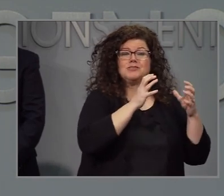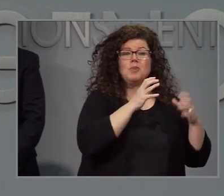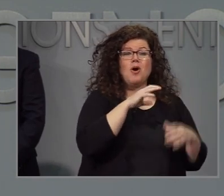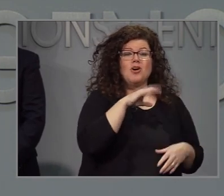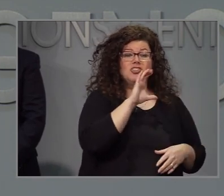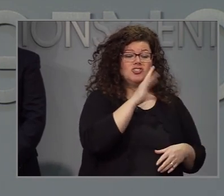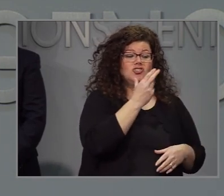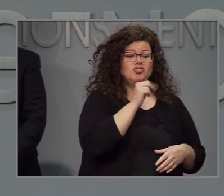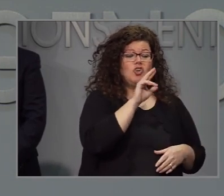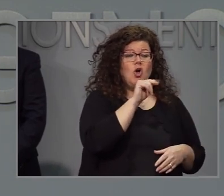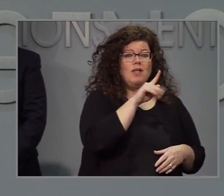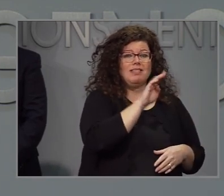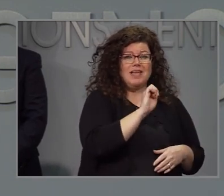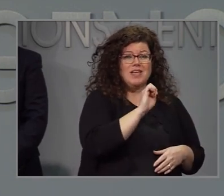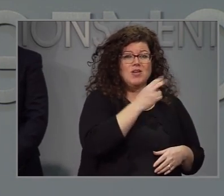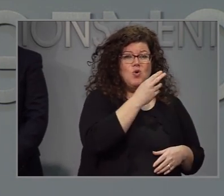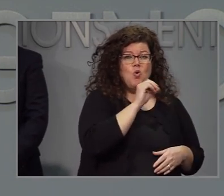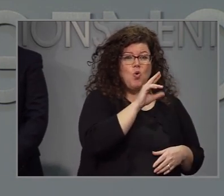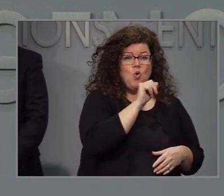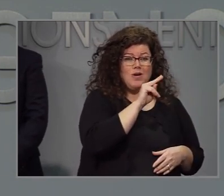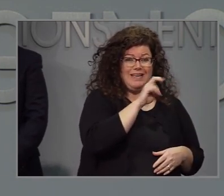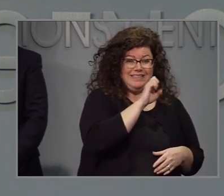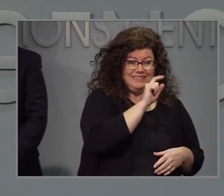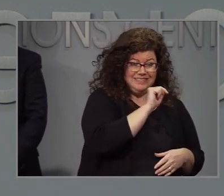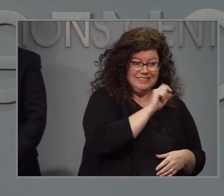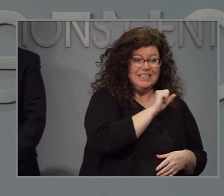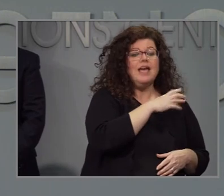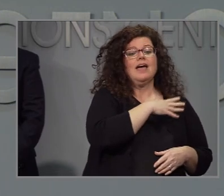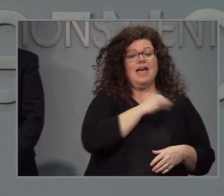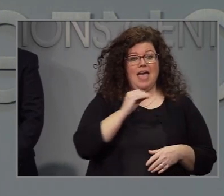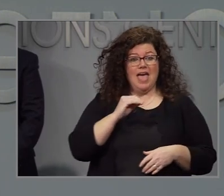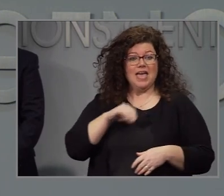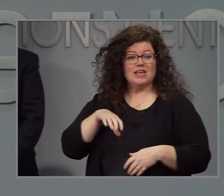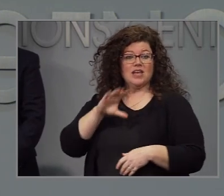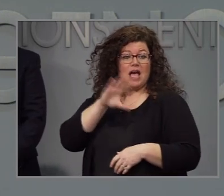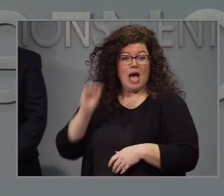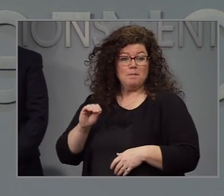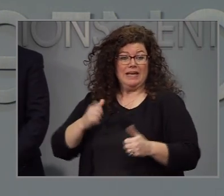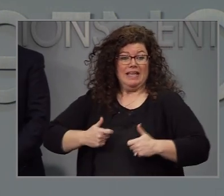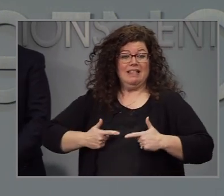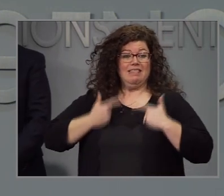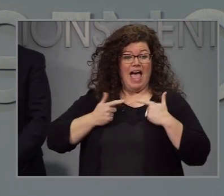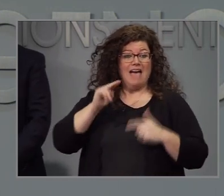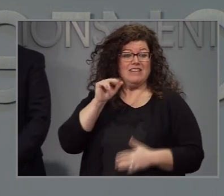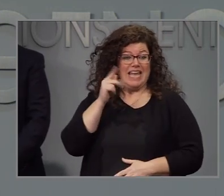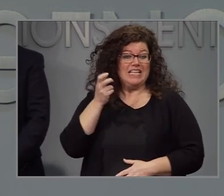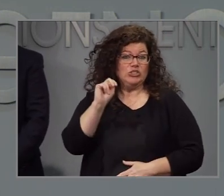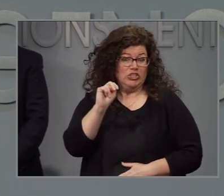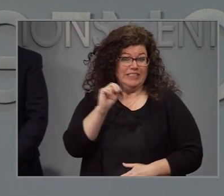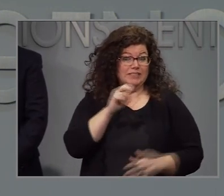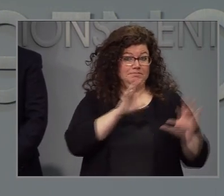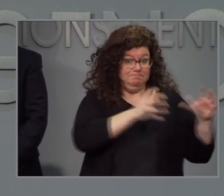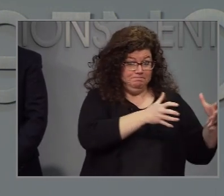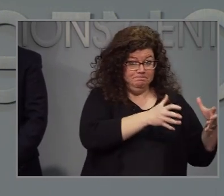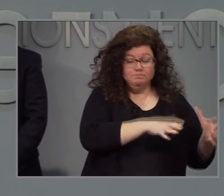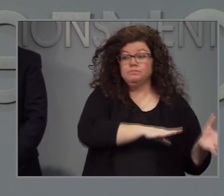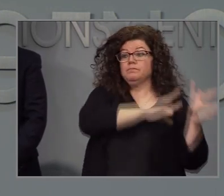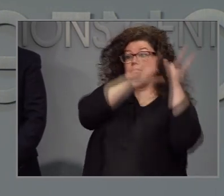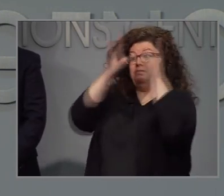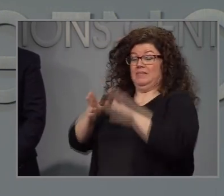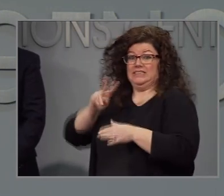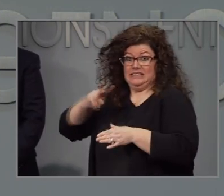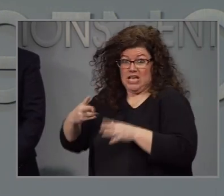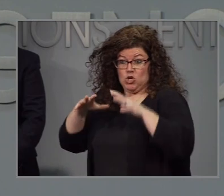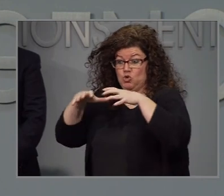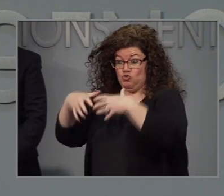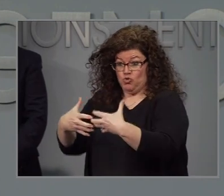the faith community, and the Department of Natural and Cultural Resources, amongst others. The second group focused on businesses